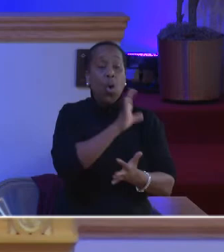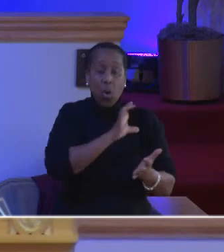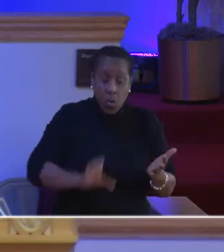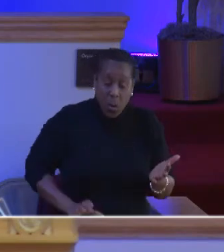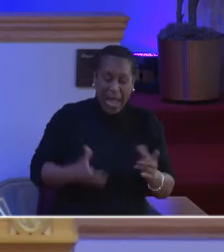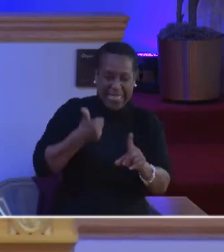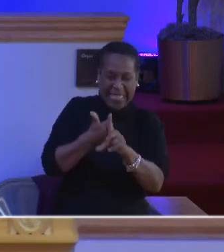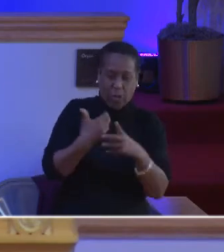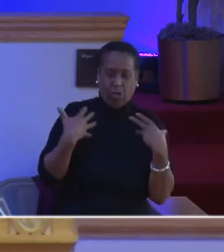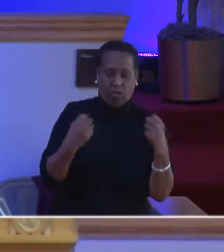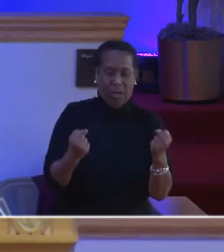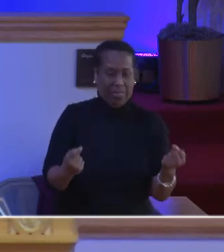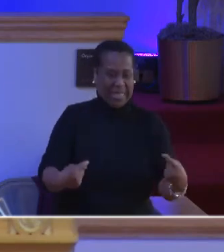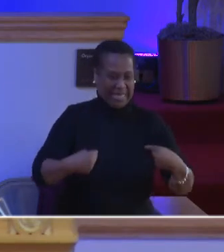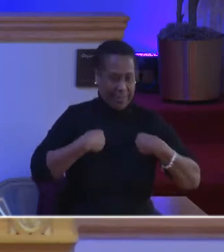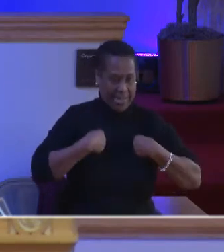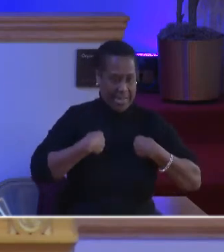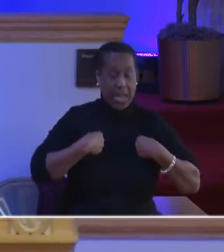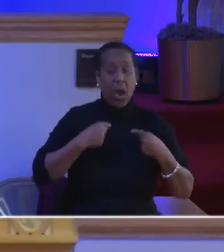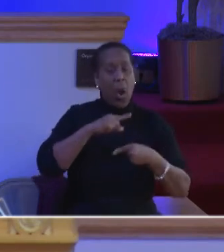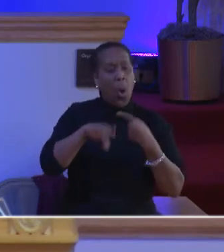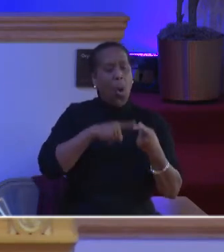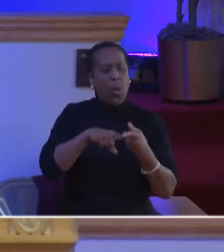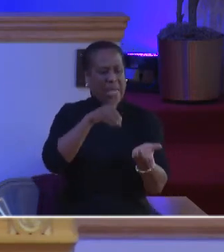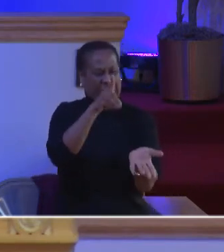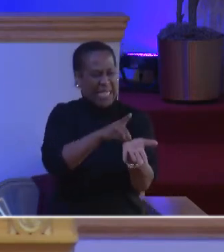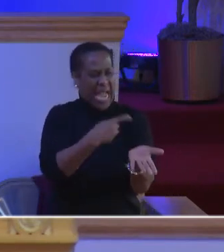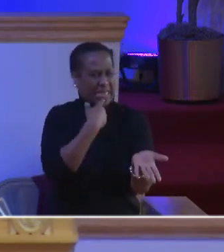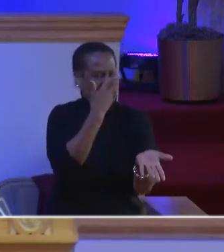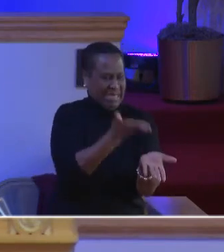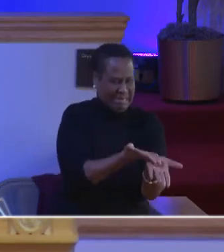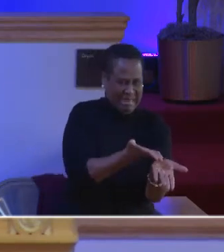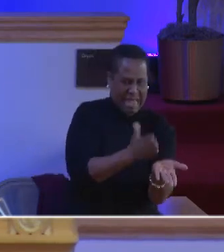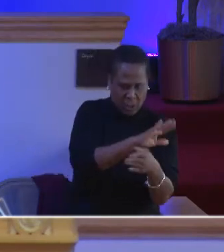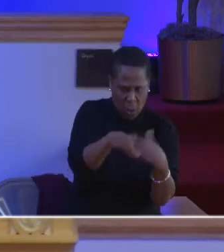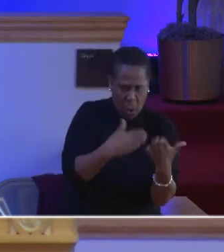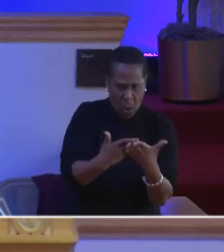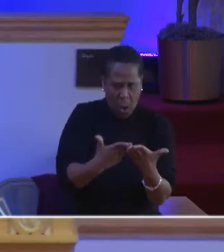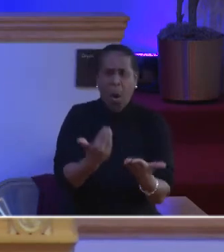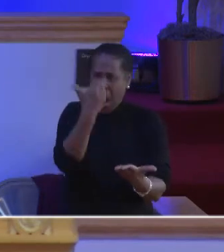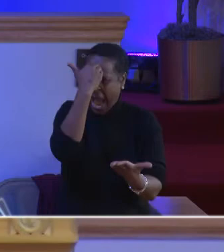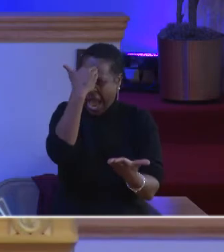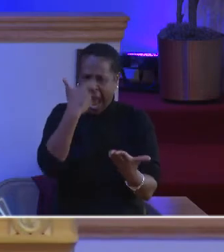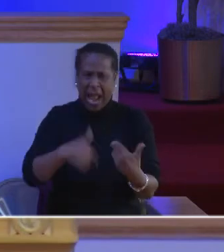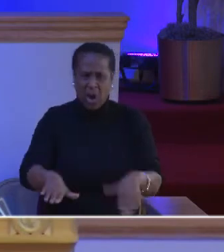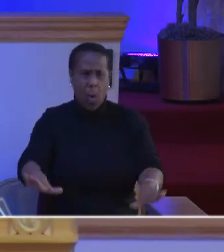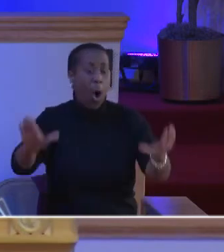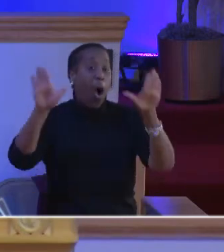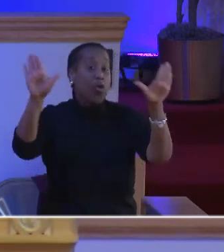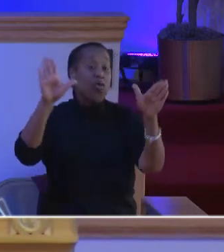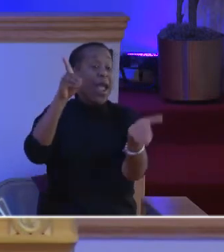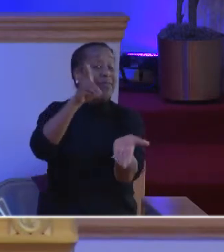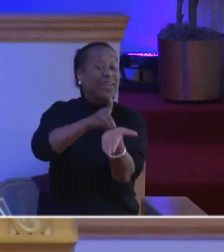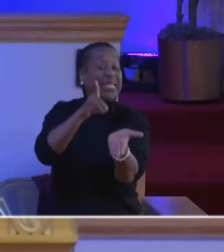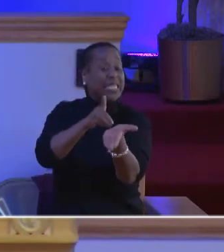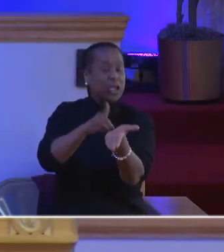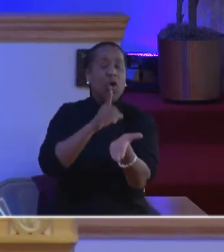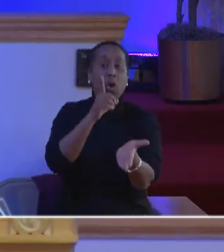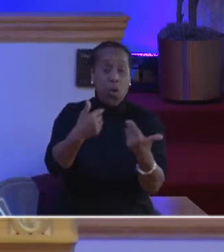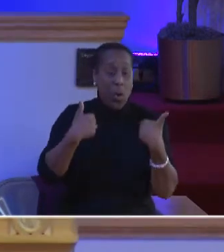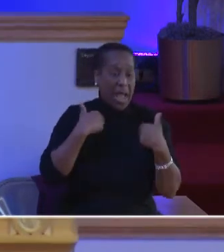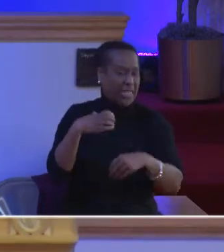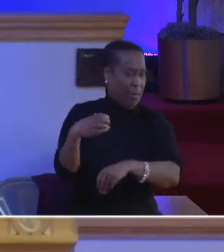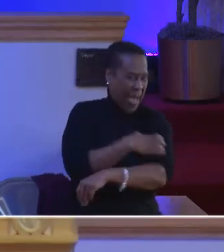who strengthens me." When doctors say this is all, "But I know a great physician who has